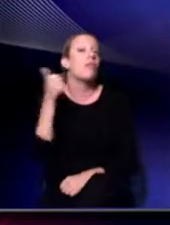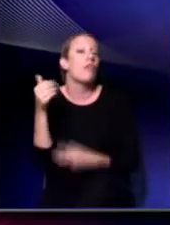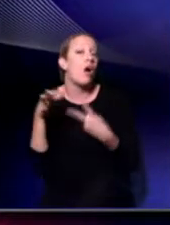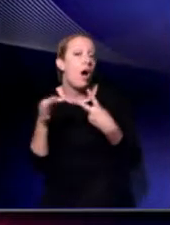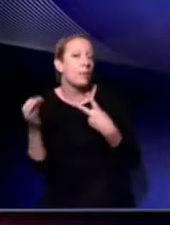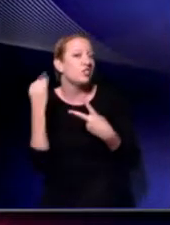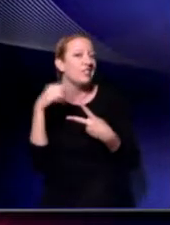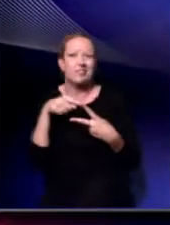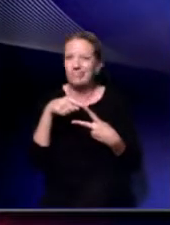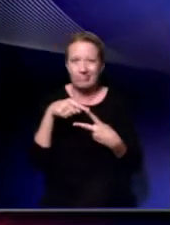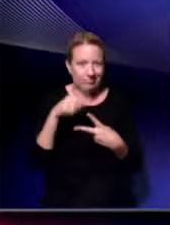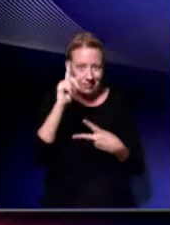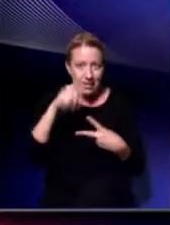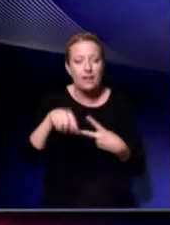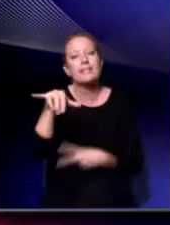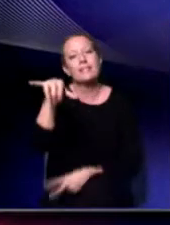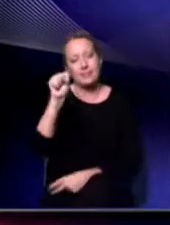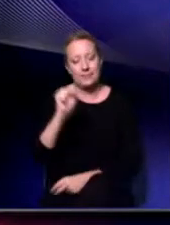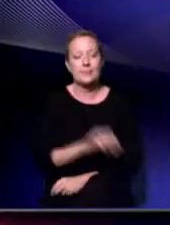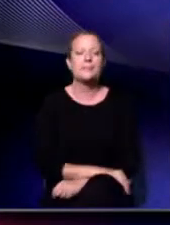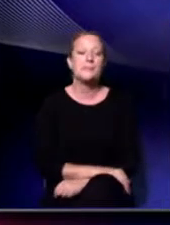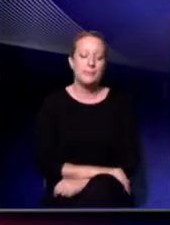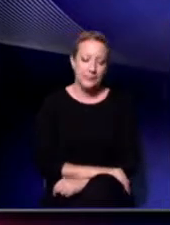option, yes.